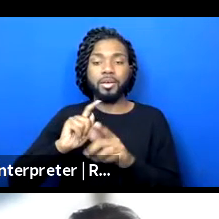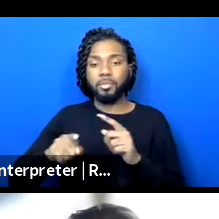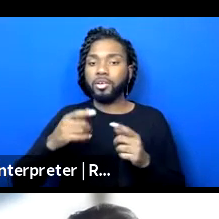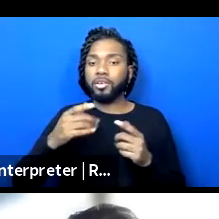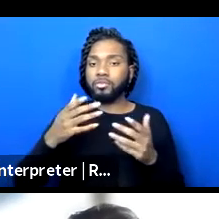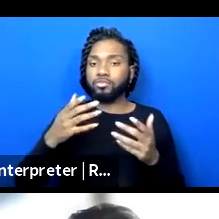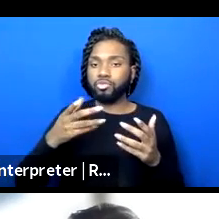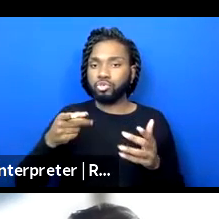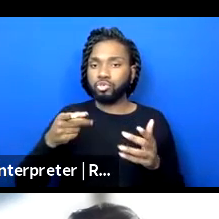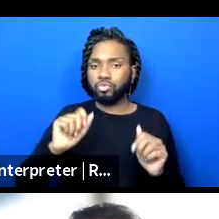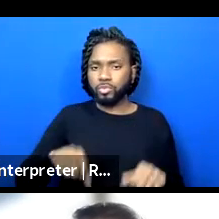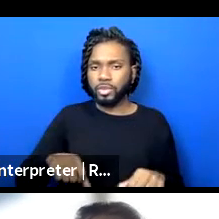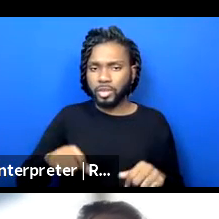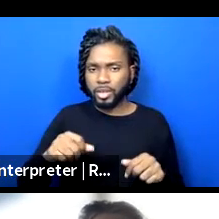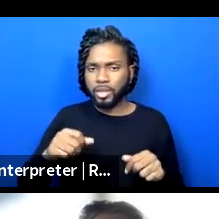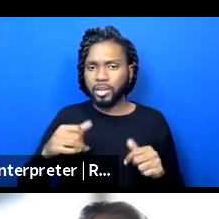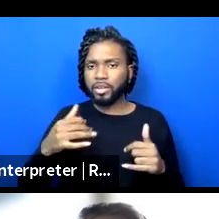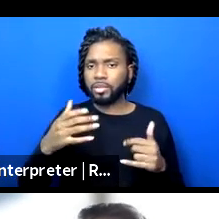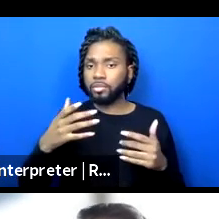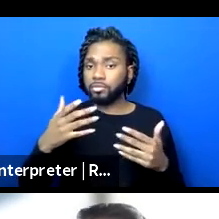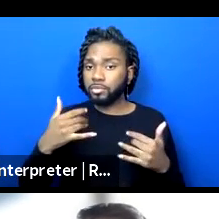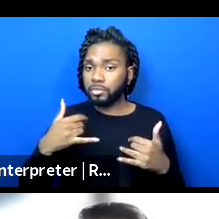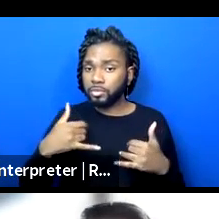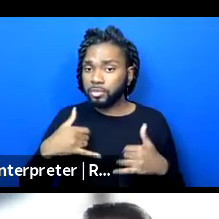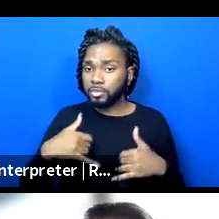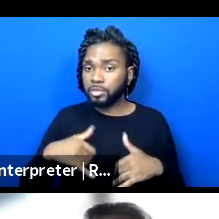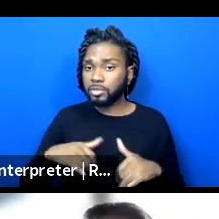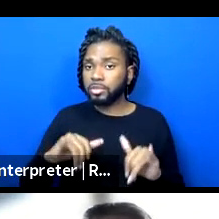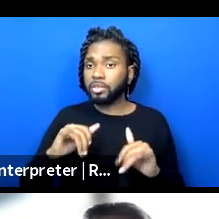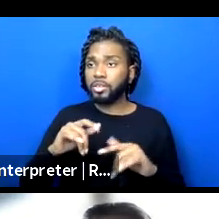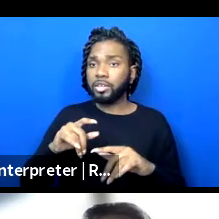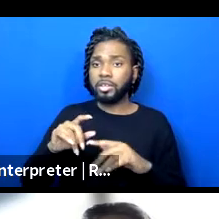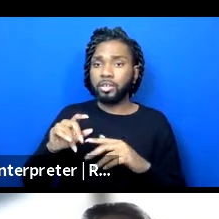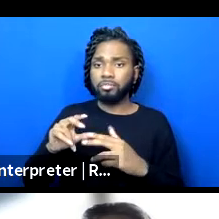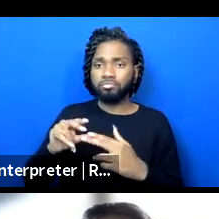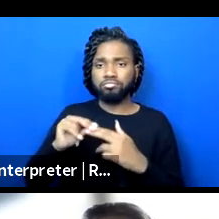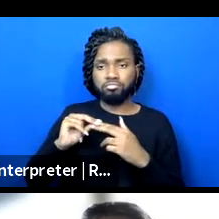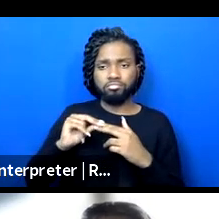window into your entire operations and